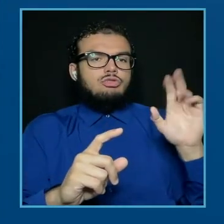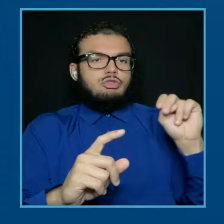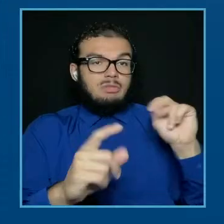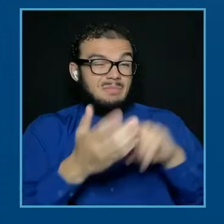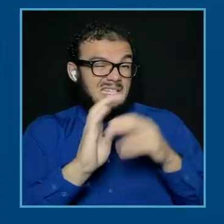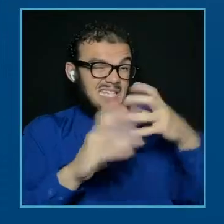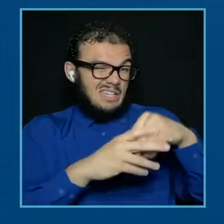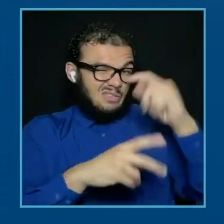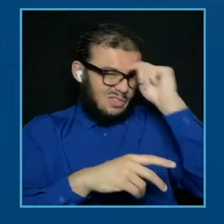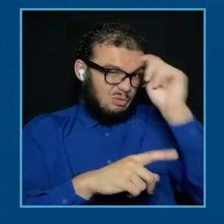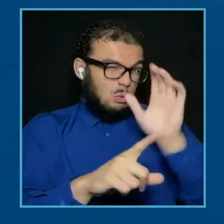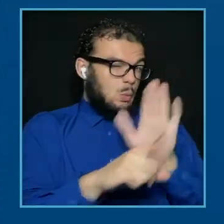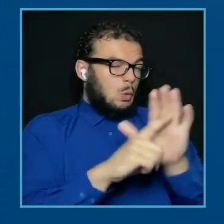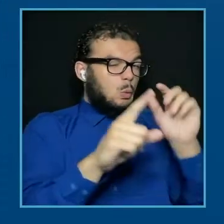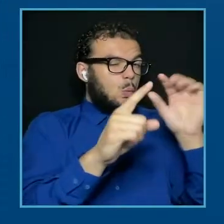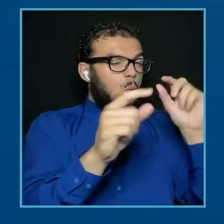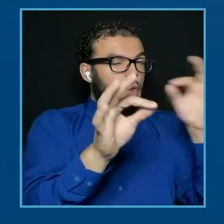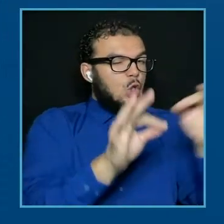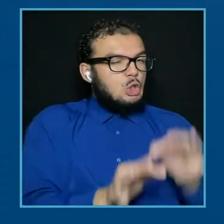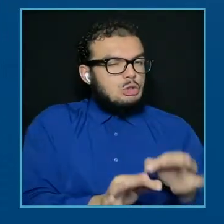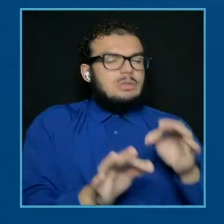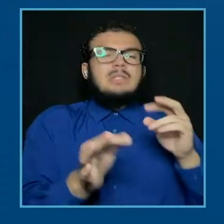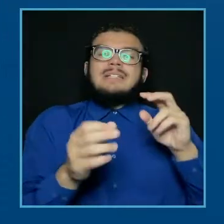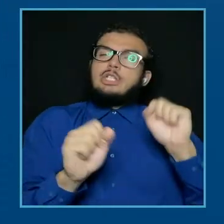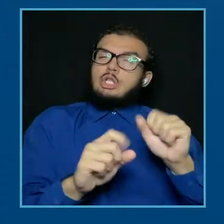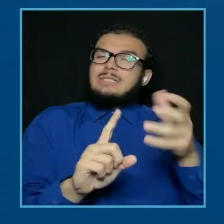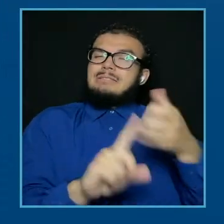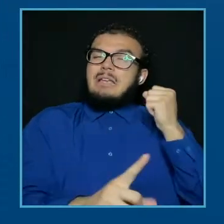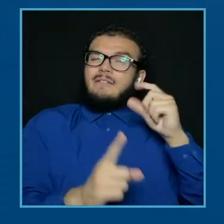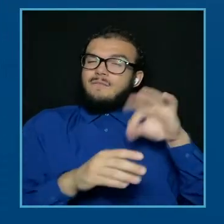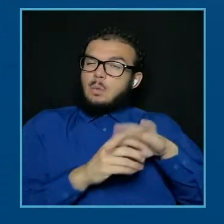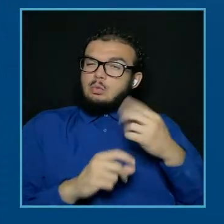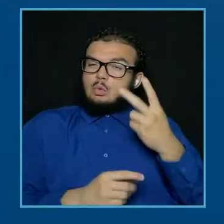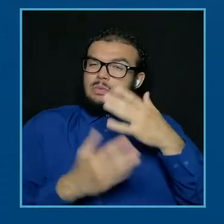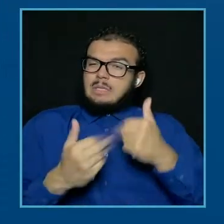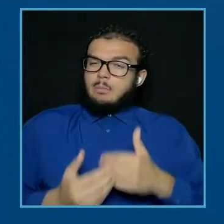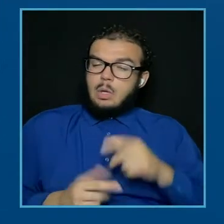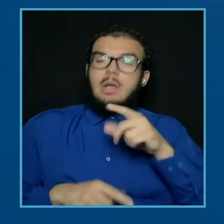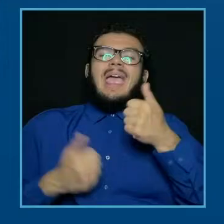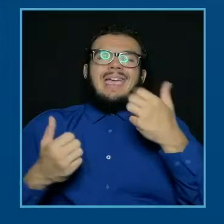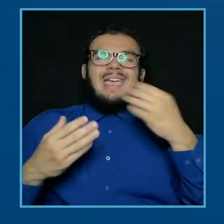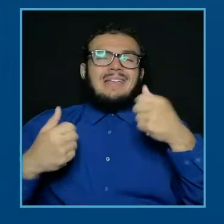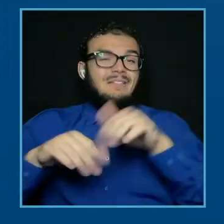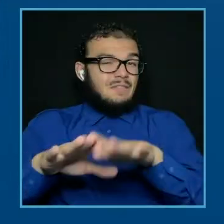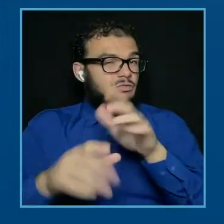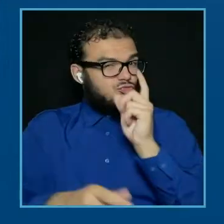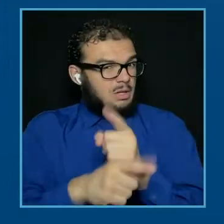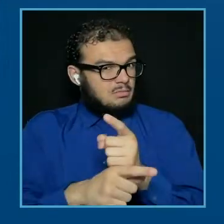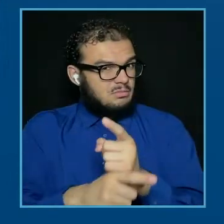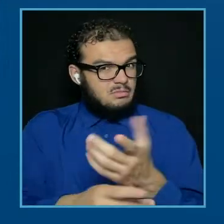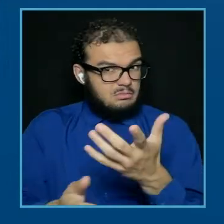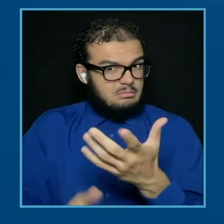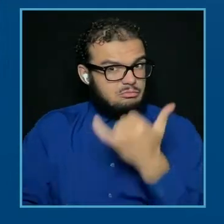words, could then take votes from 2 separate questions and combine them. Is that not accurate?